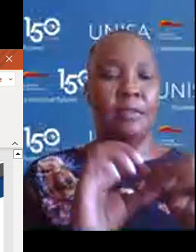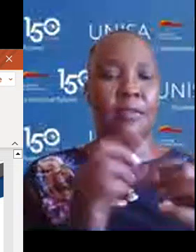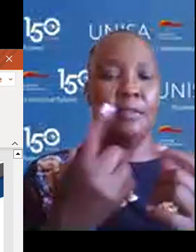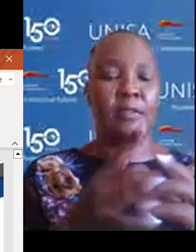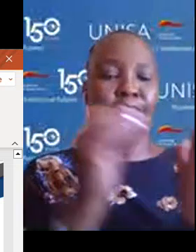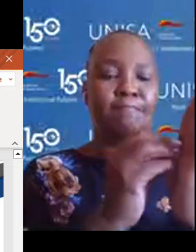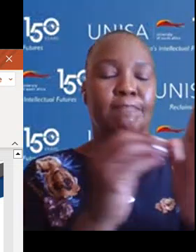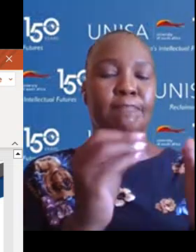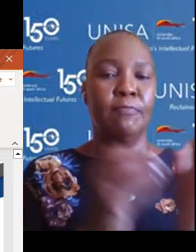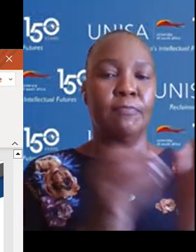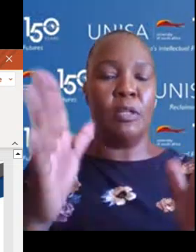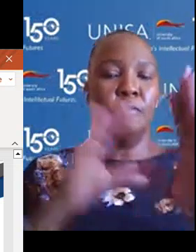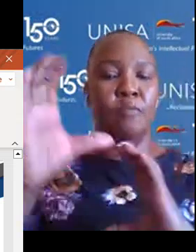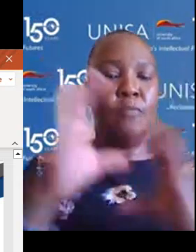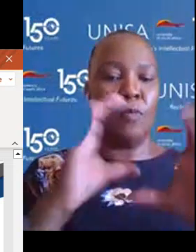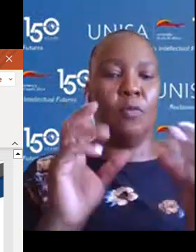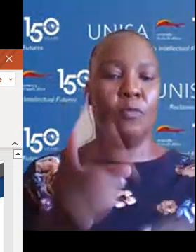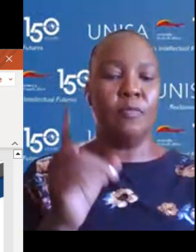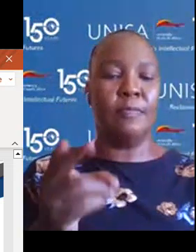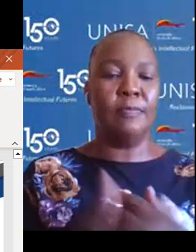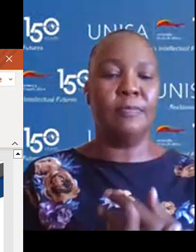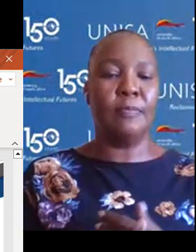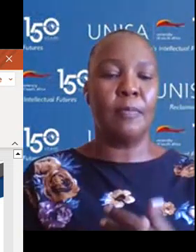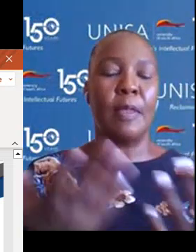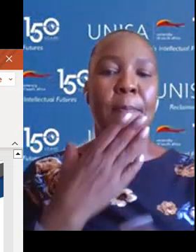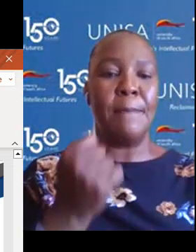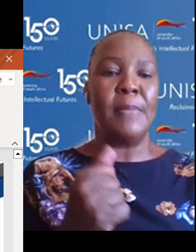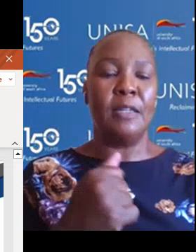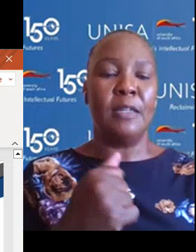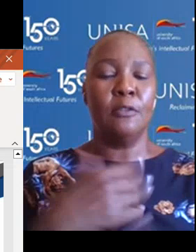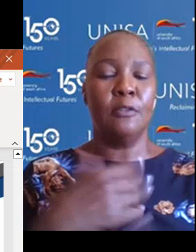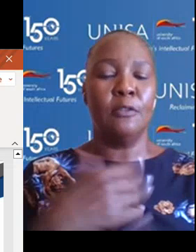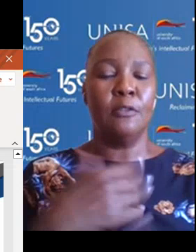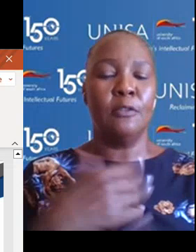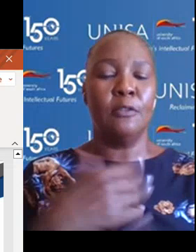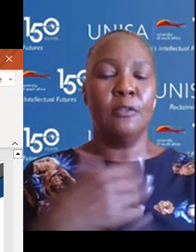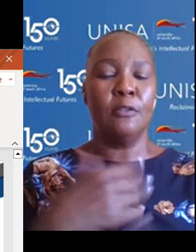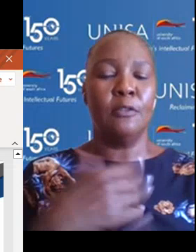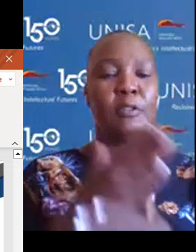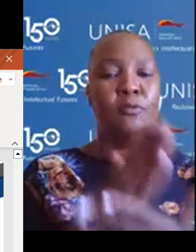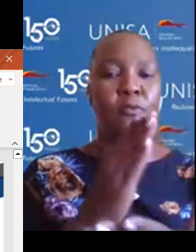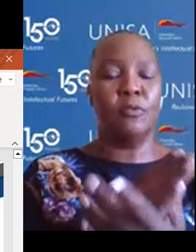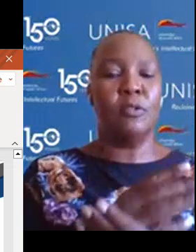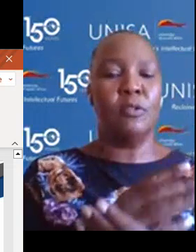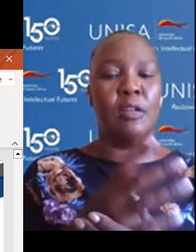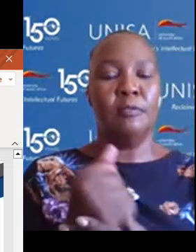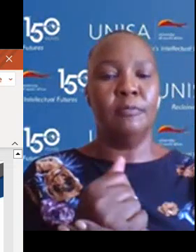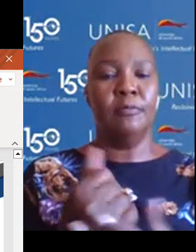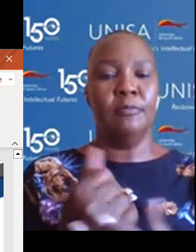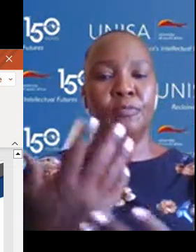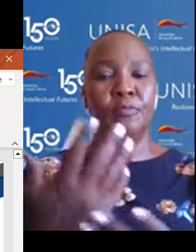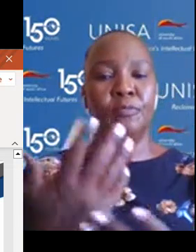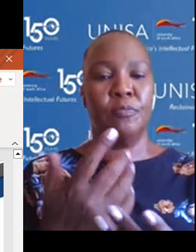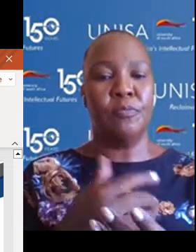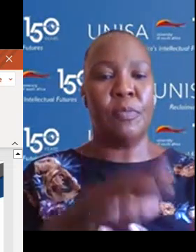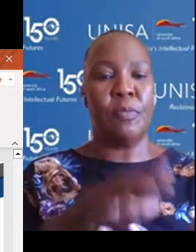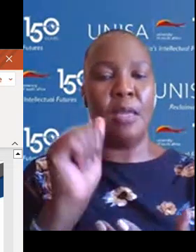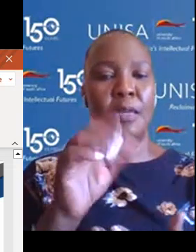as well. So please make sure that you've got ADOBH open, the